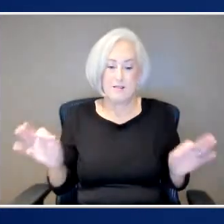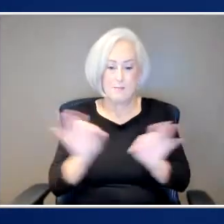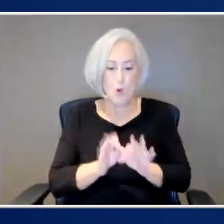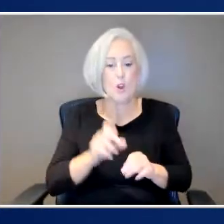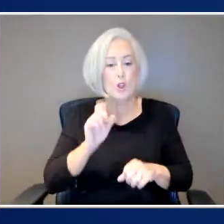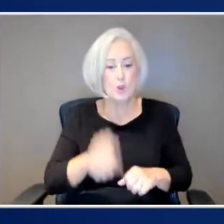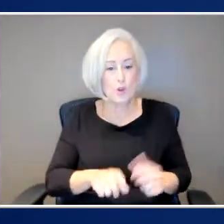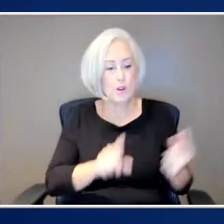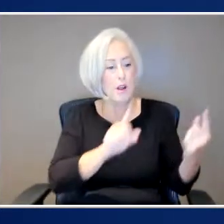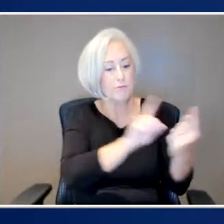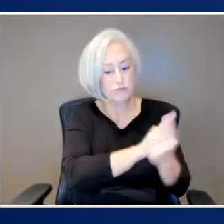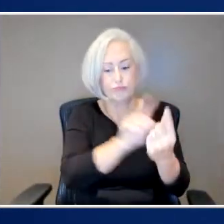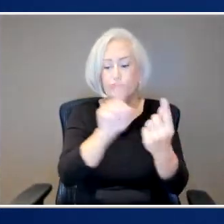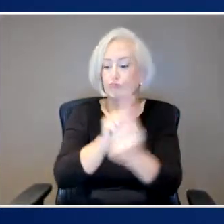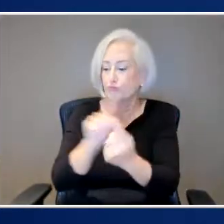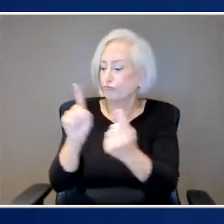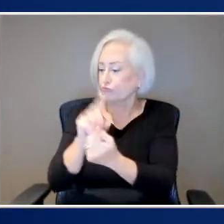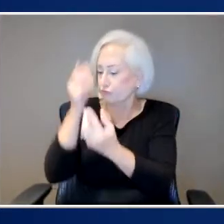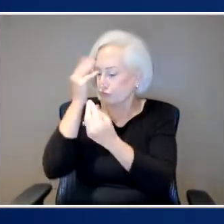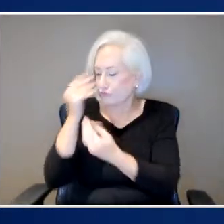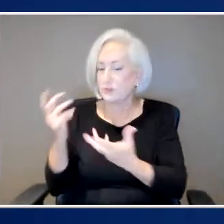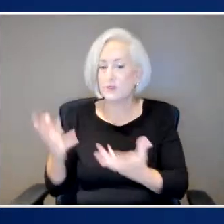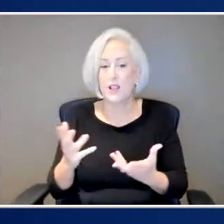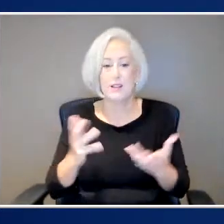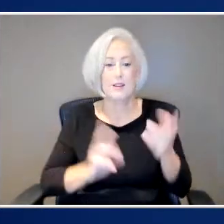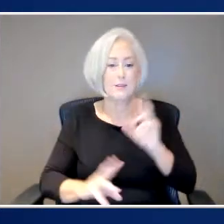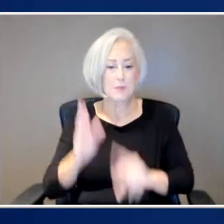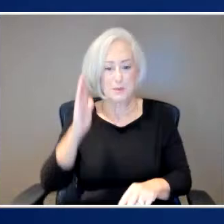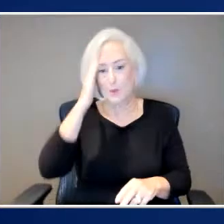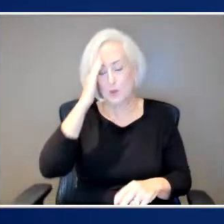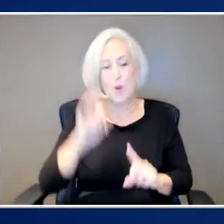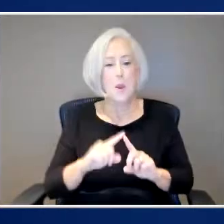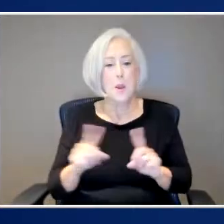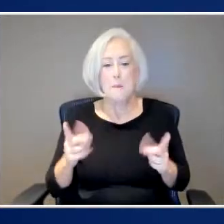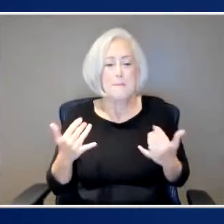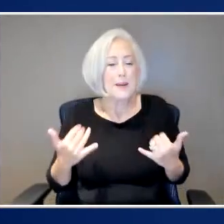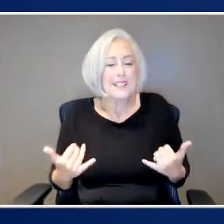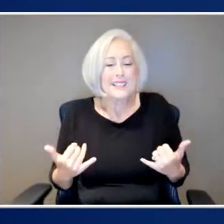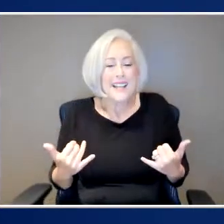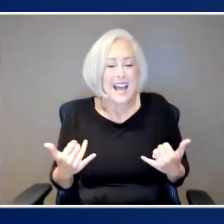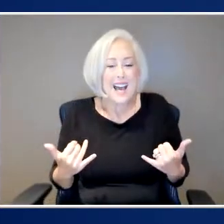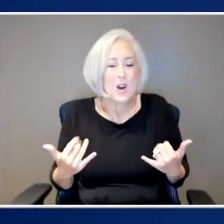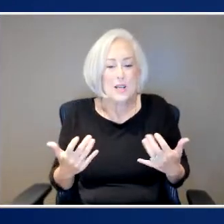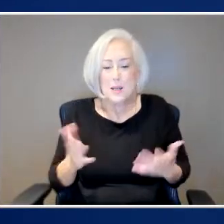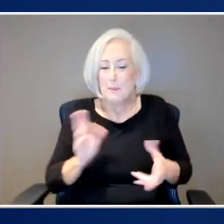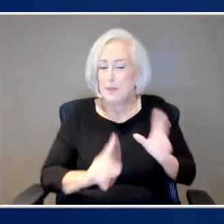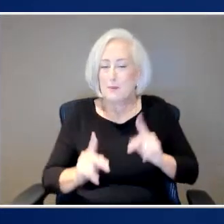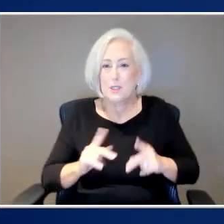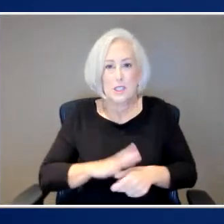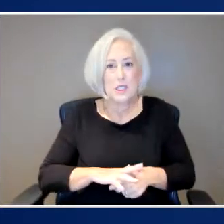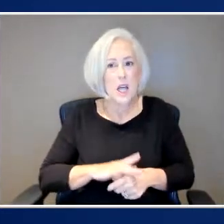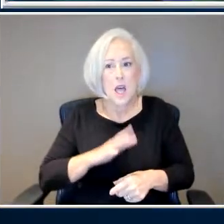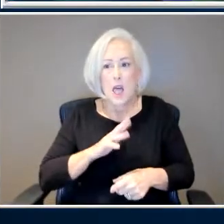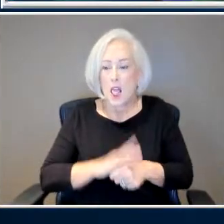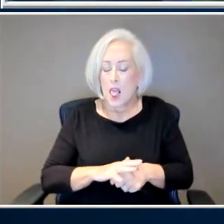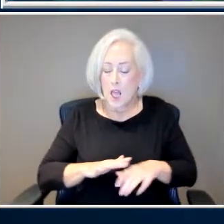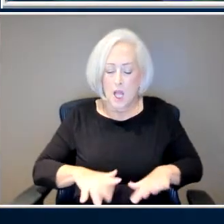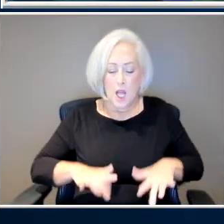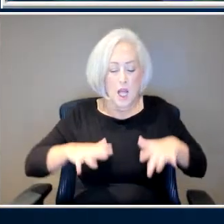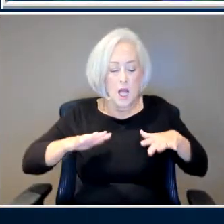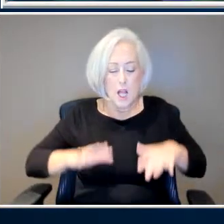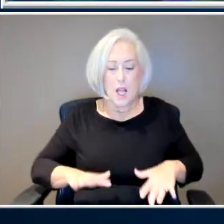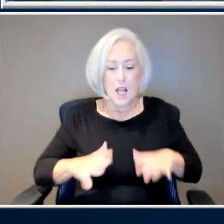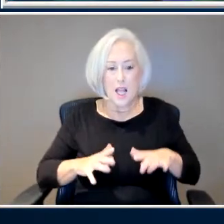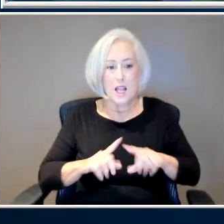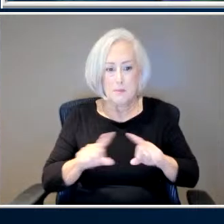that it kind of creates this really intense agitation and discomfort. Yeah, the doom scrolling, that's the